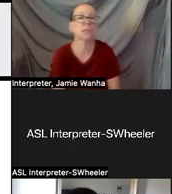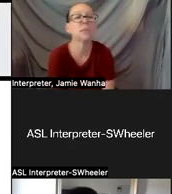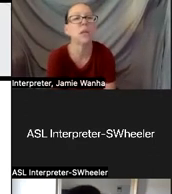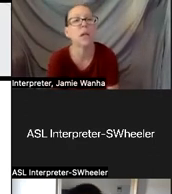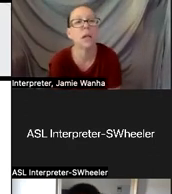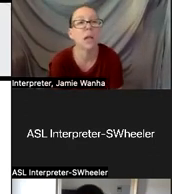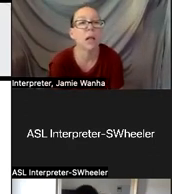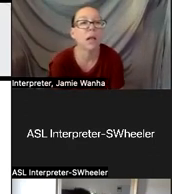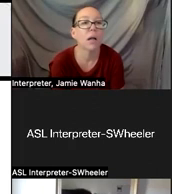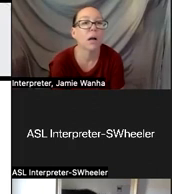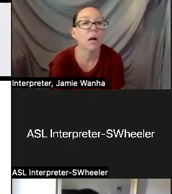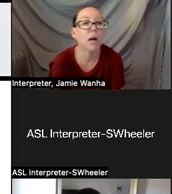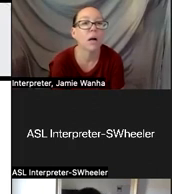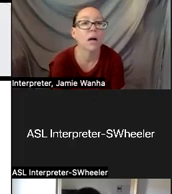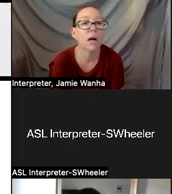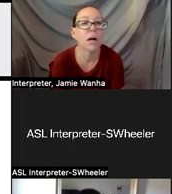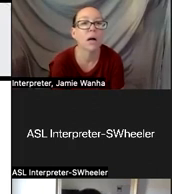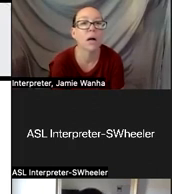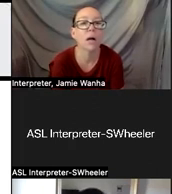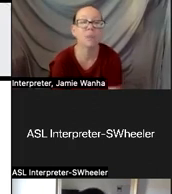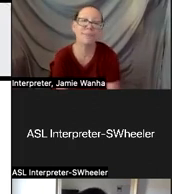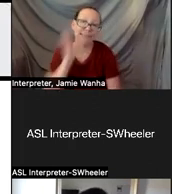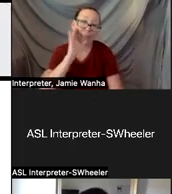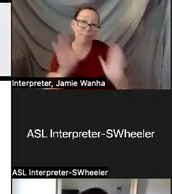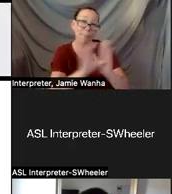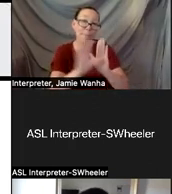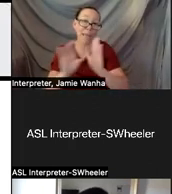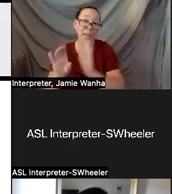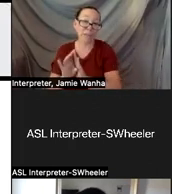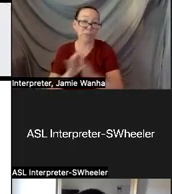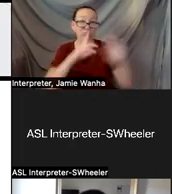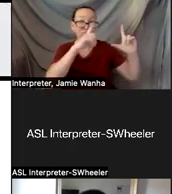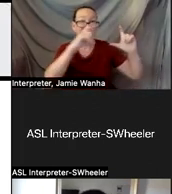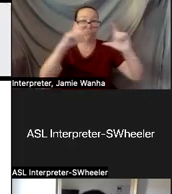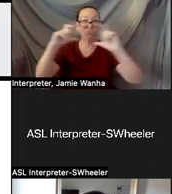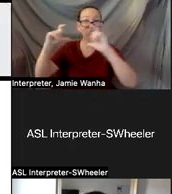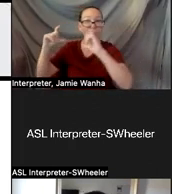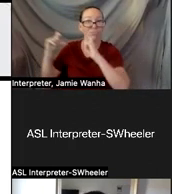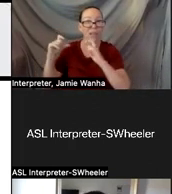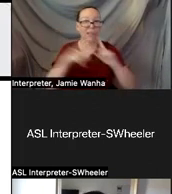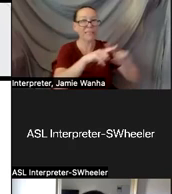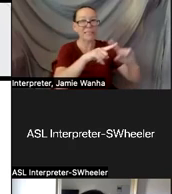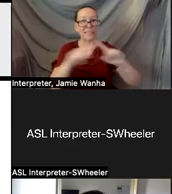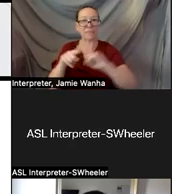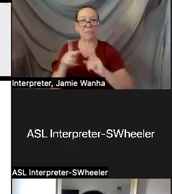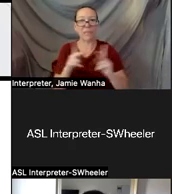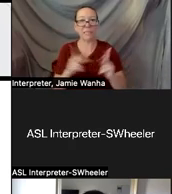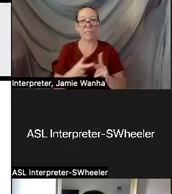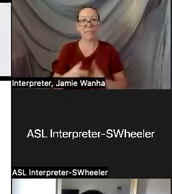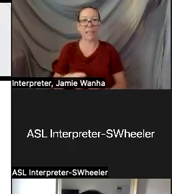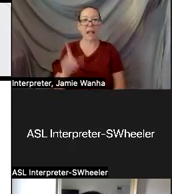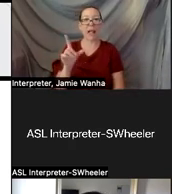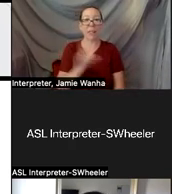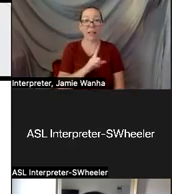Next slide, please. Okay. So here are some pictures that we took inside the facilities. On your left-hand side, you have